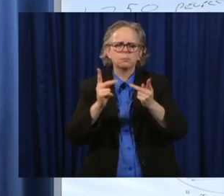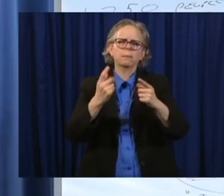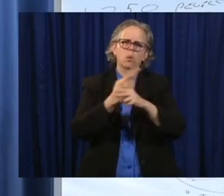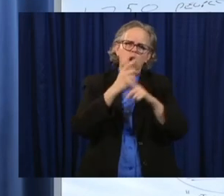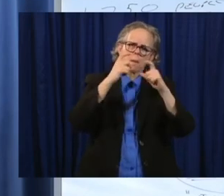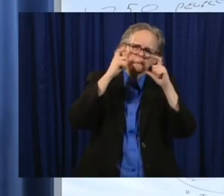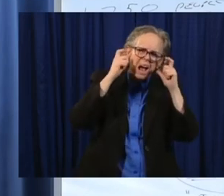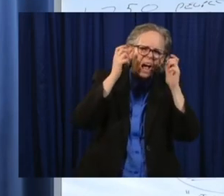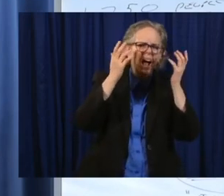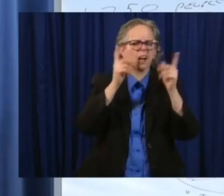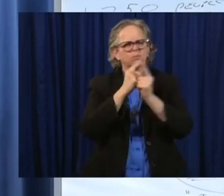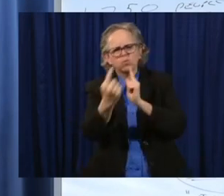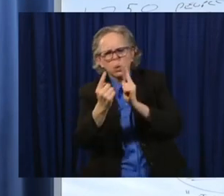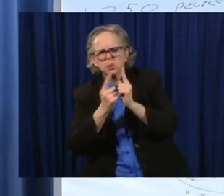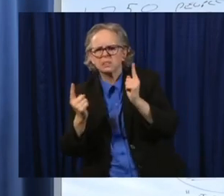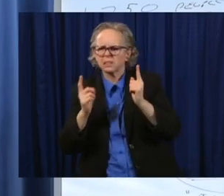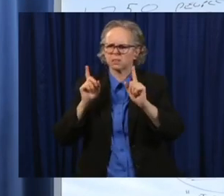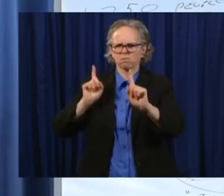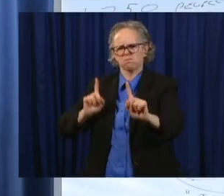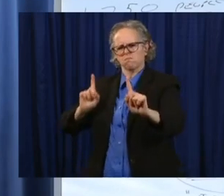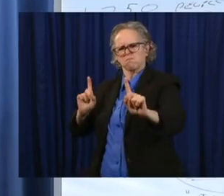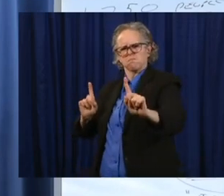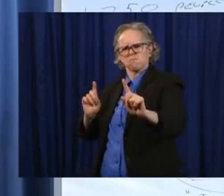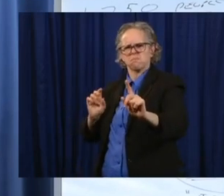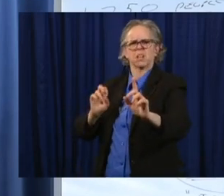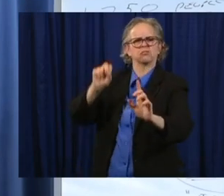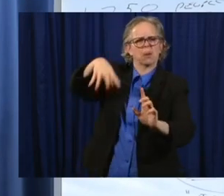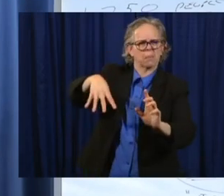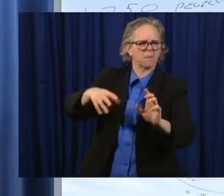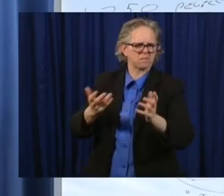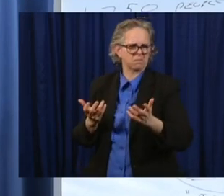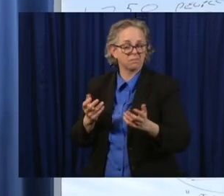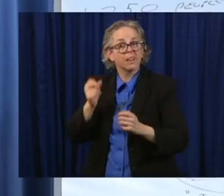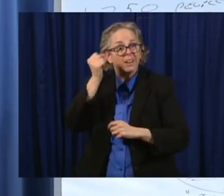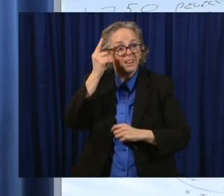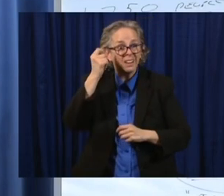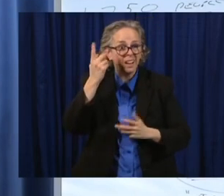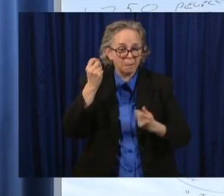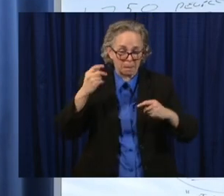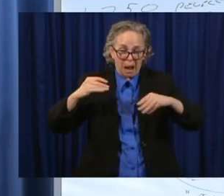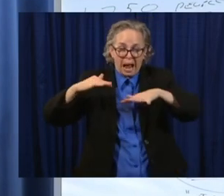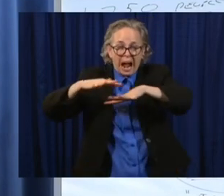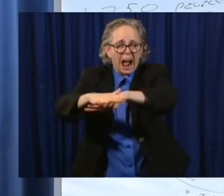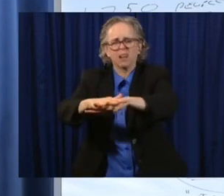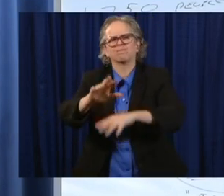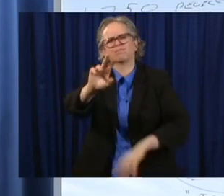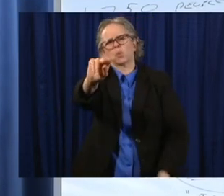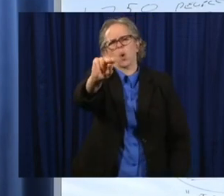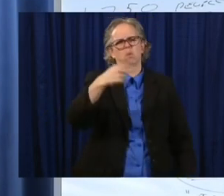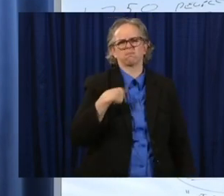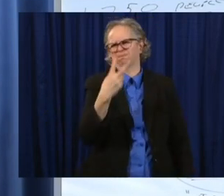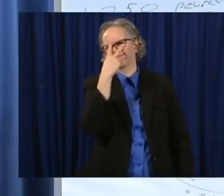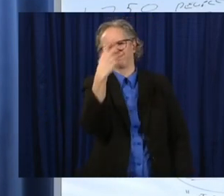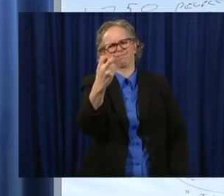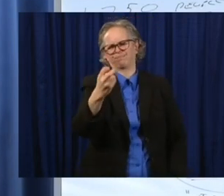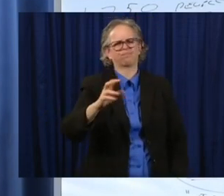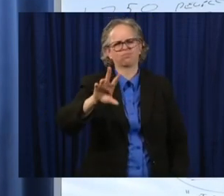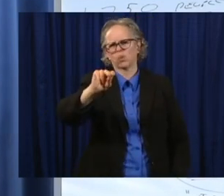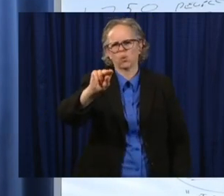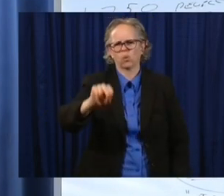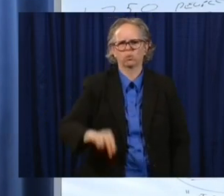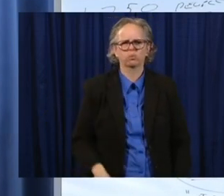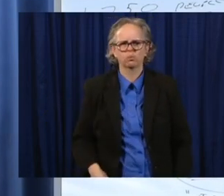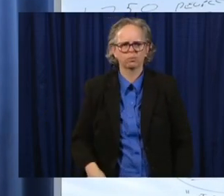but I would not anticipate that there would be a large number of people there as you would have seen actually on Election Day, the normal Election